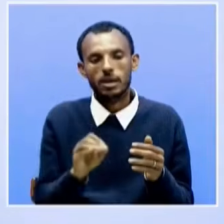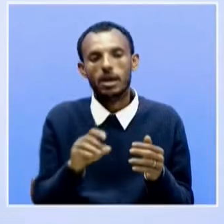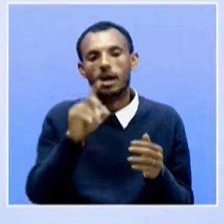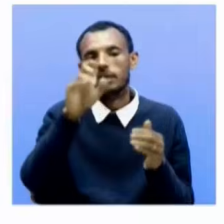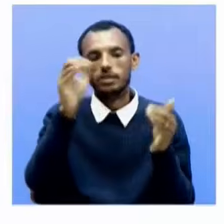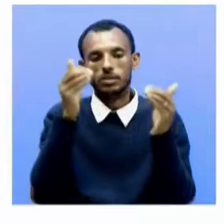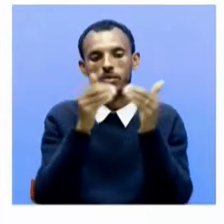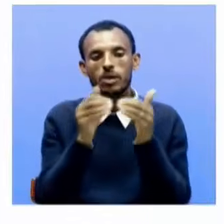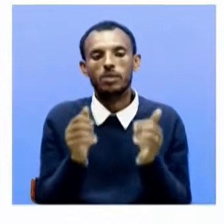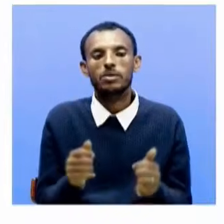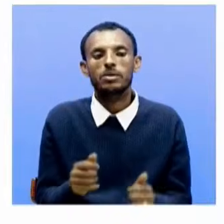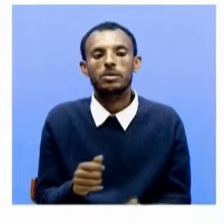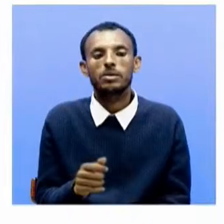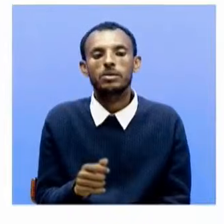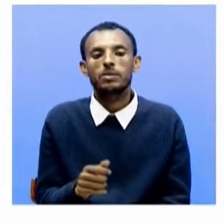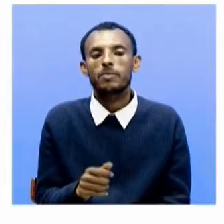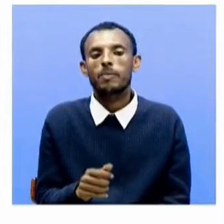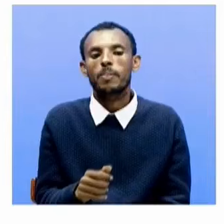becomes